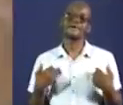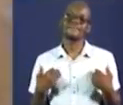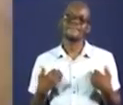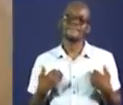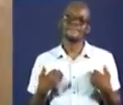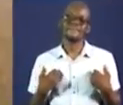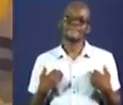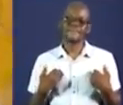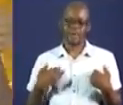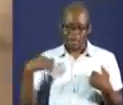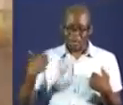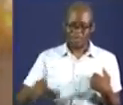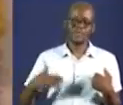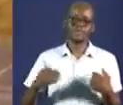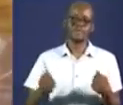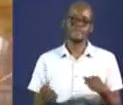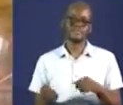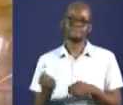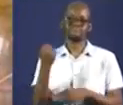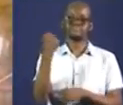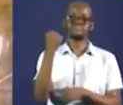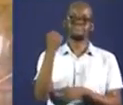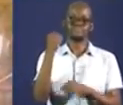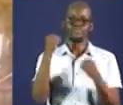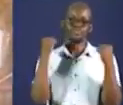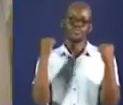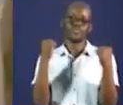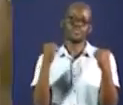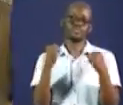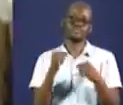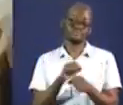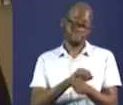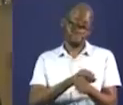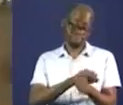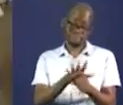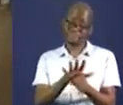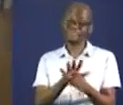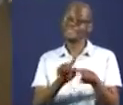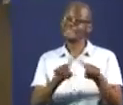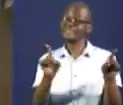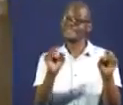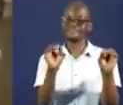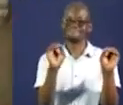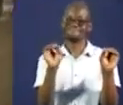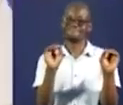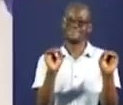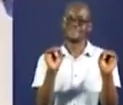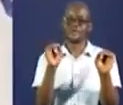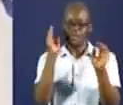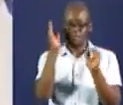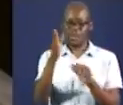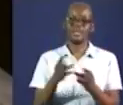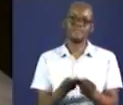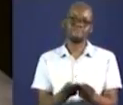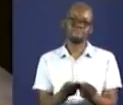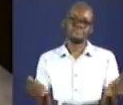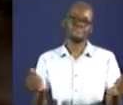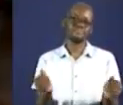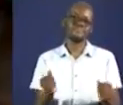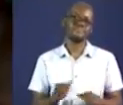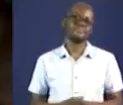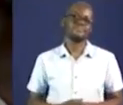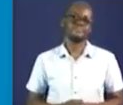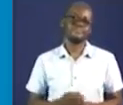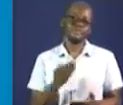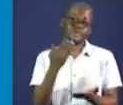as a nation, and we have always found a way to rise above them. COVID-19 is no different, and we will overcome the